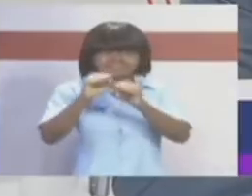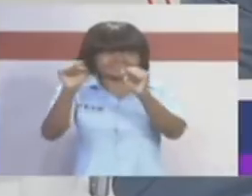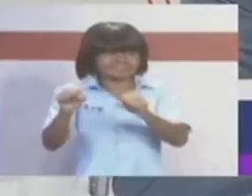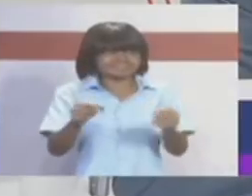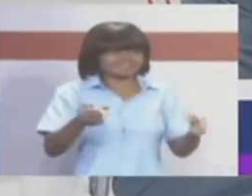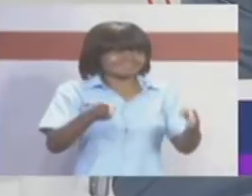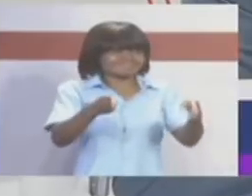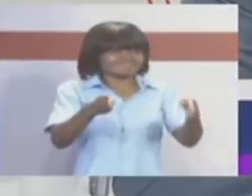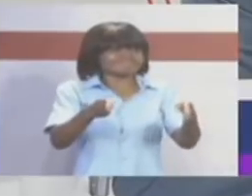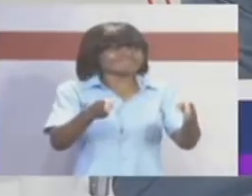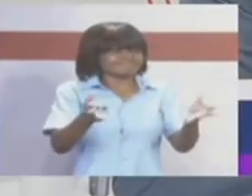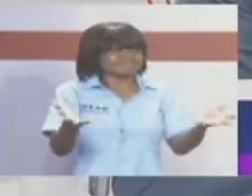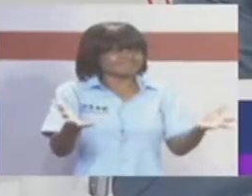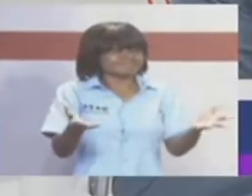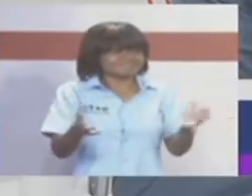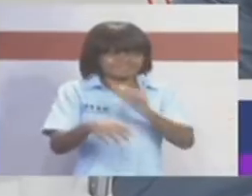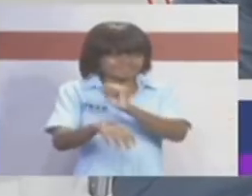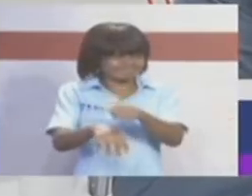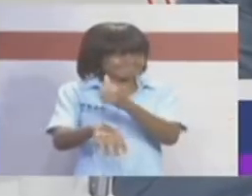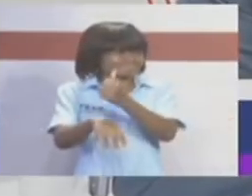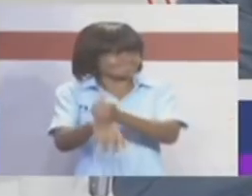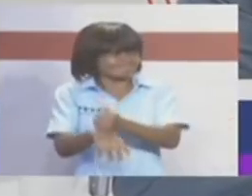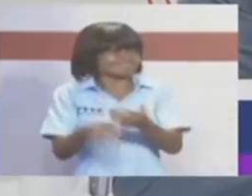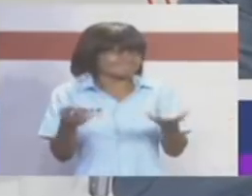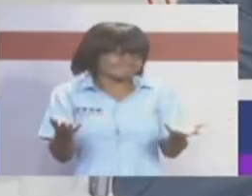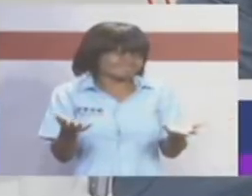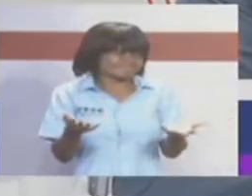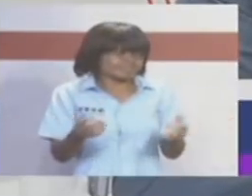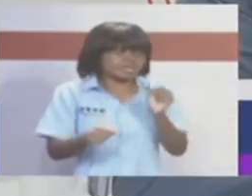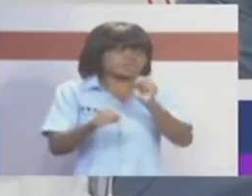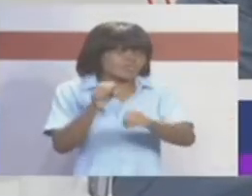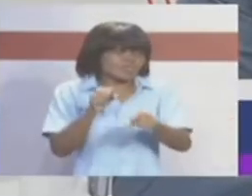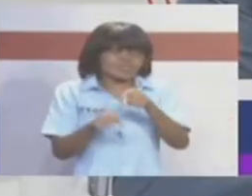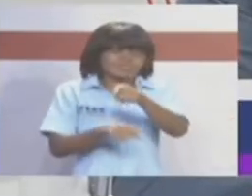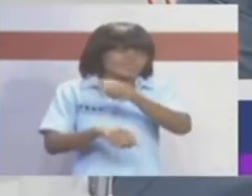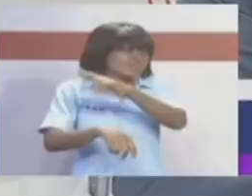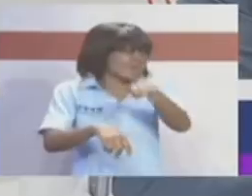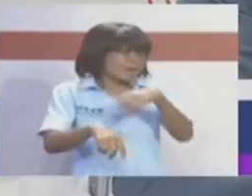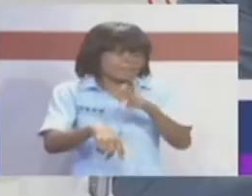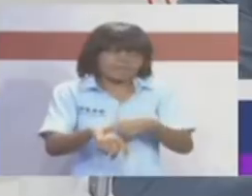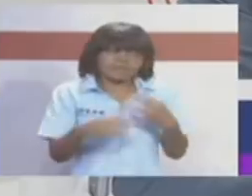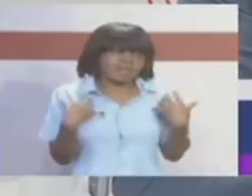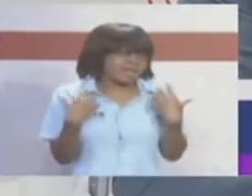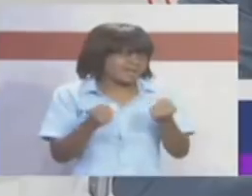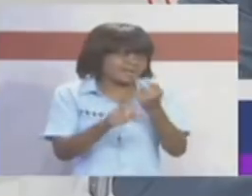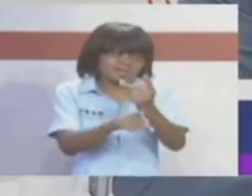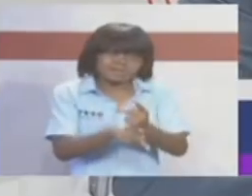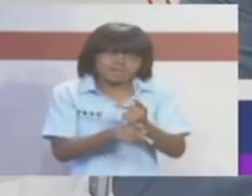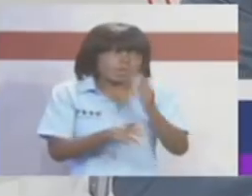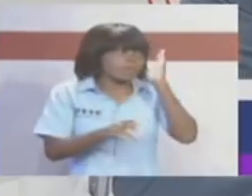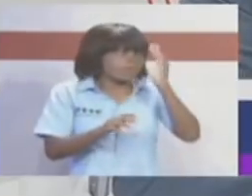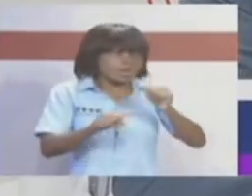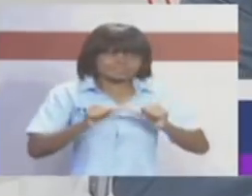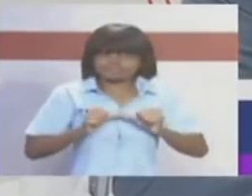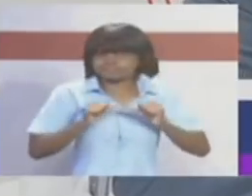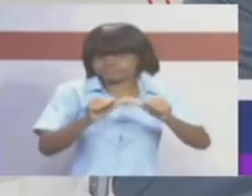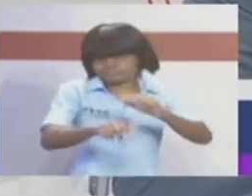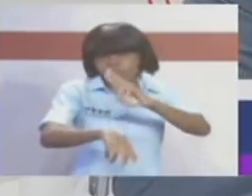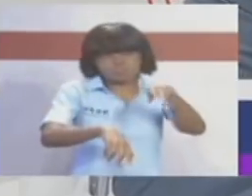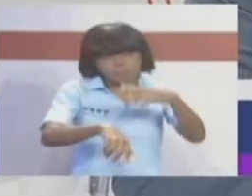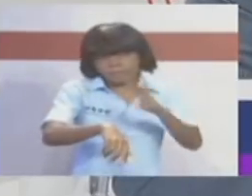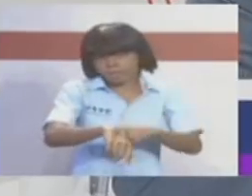been attempting to preserve the function of the traditional healthcare system. So while we would note that we would increase